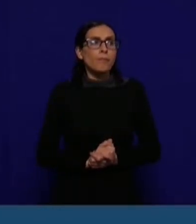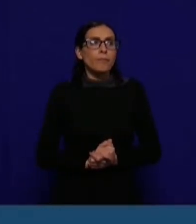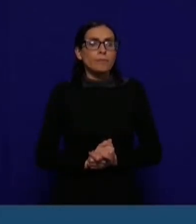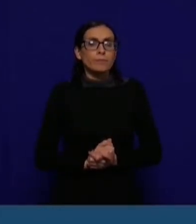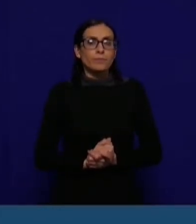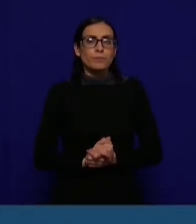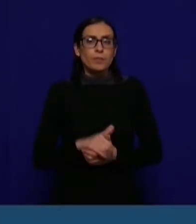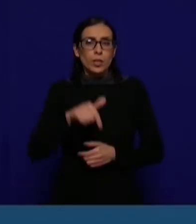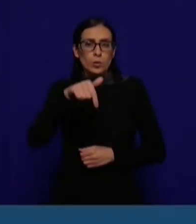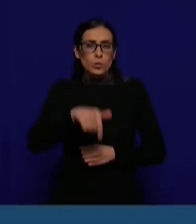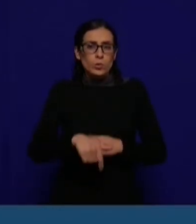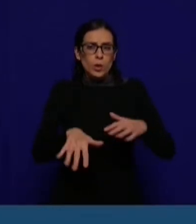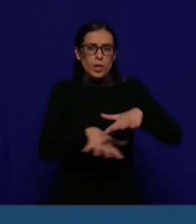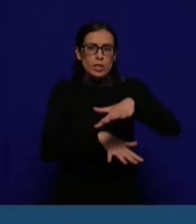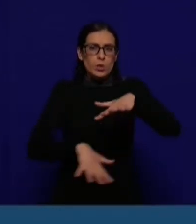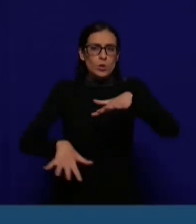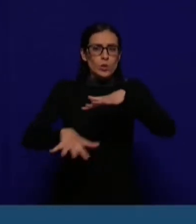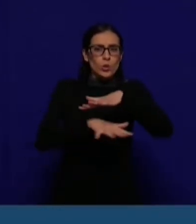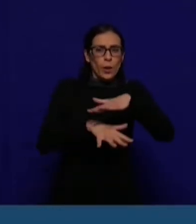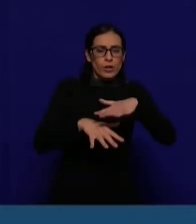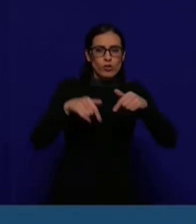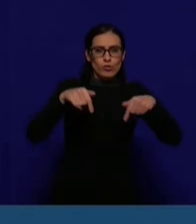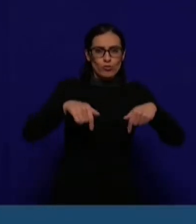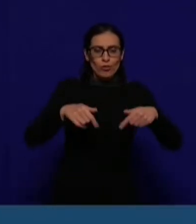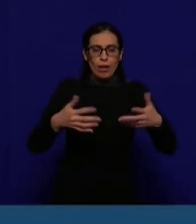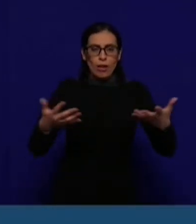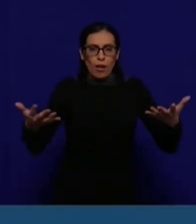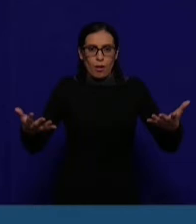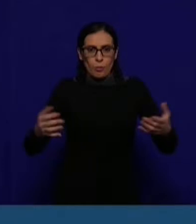The current situation for the cases is that from the